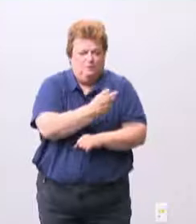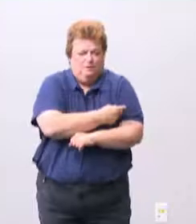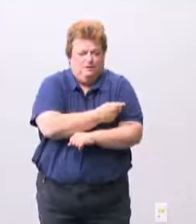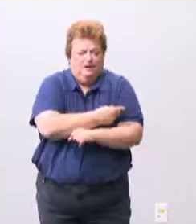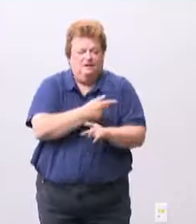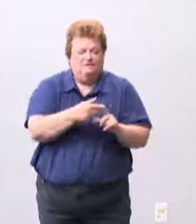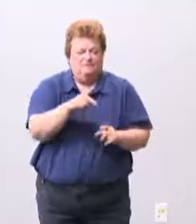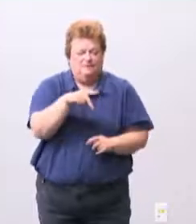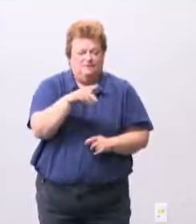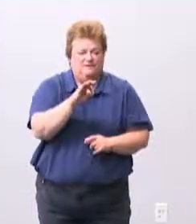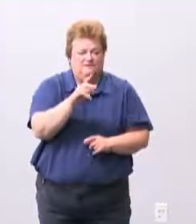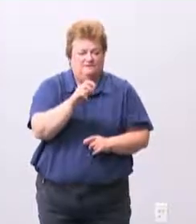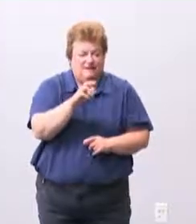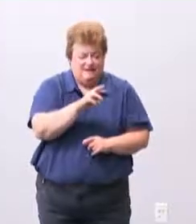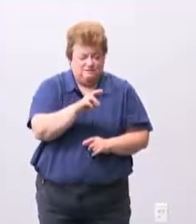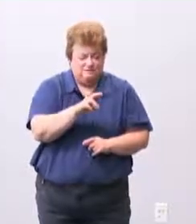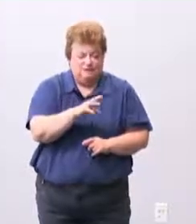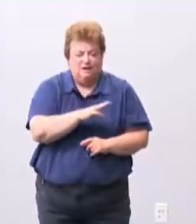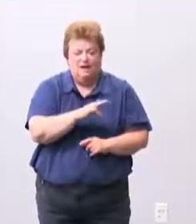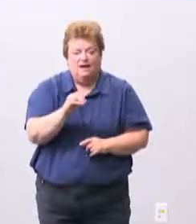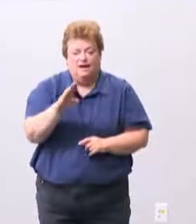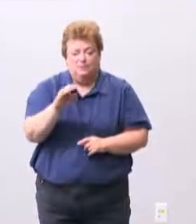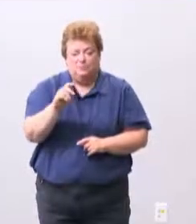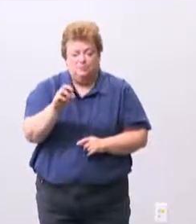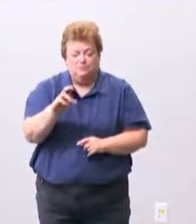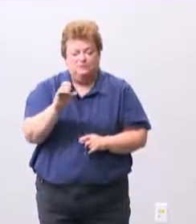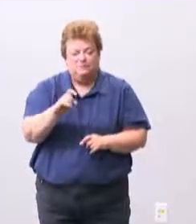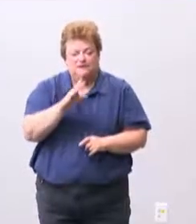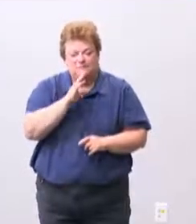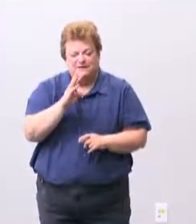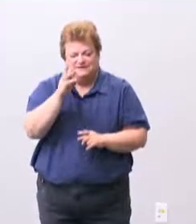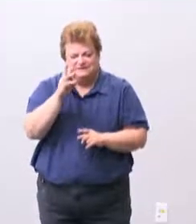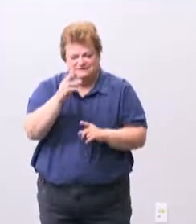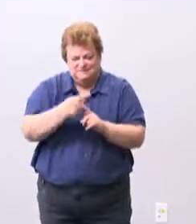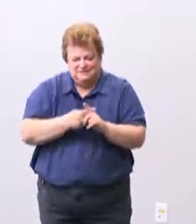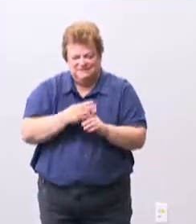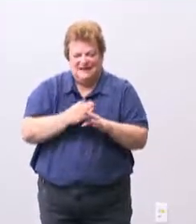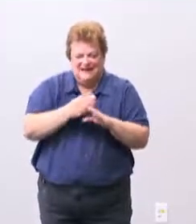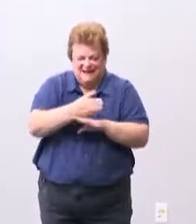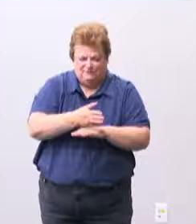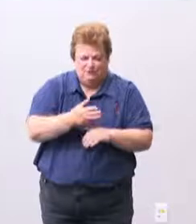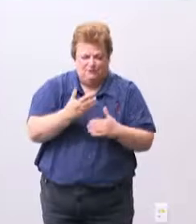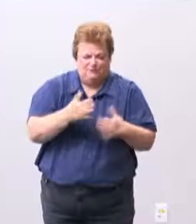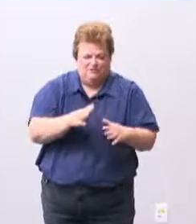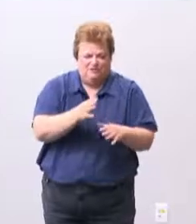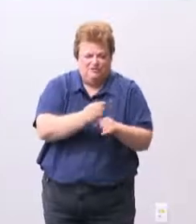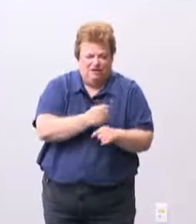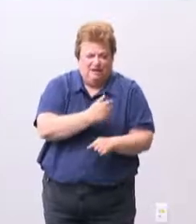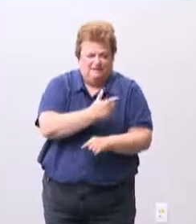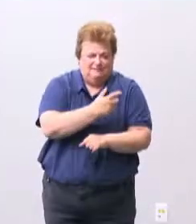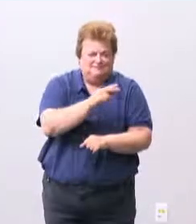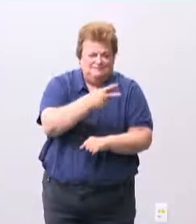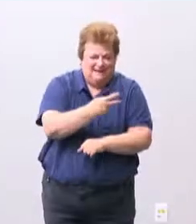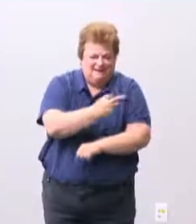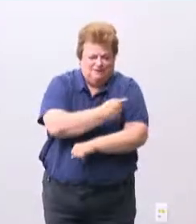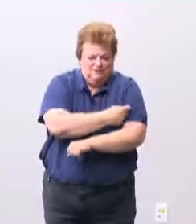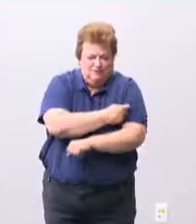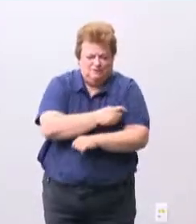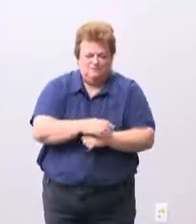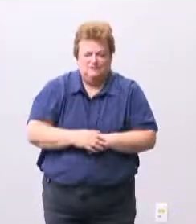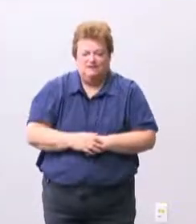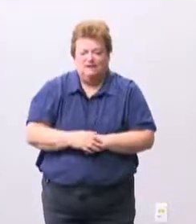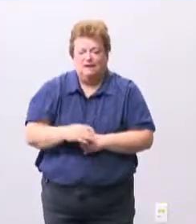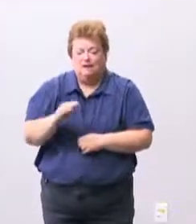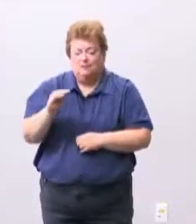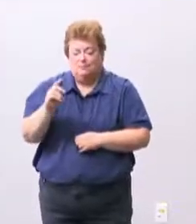vaccine, and the booster is given at least 6 months after the second dose. The potential booster recommendations for